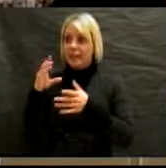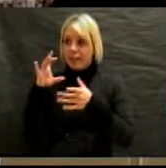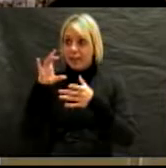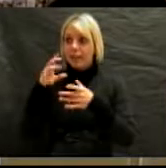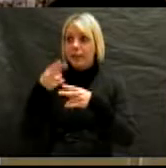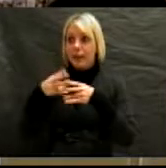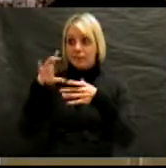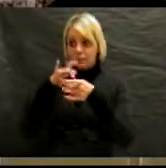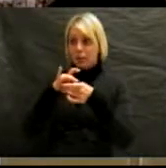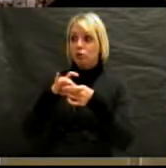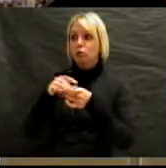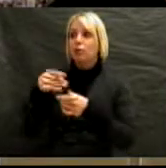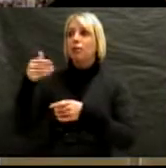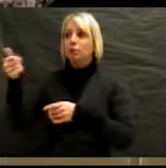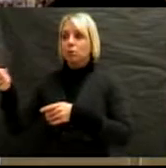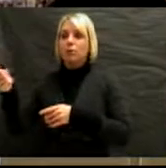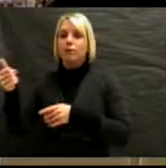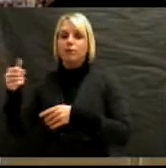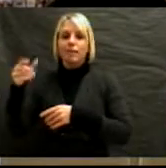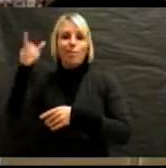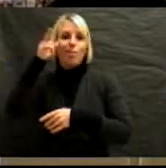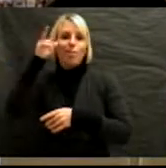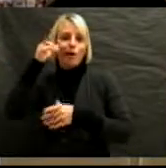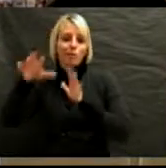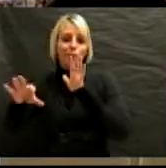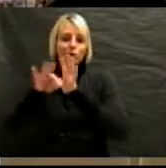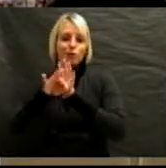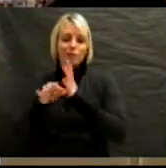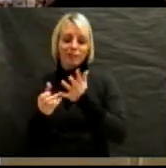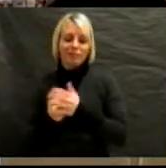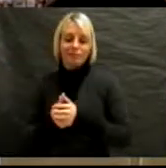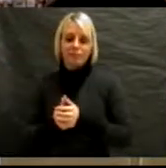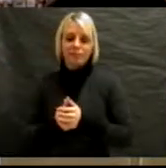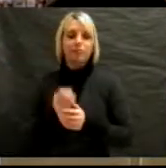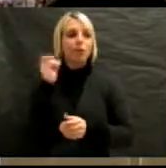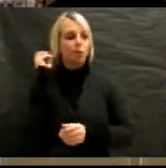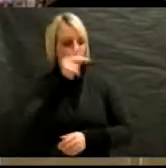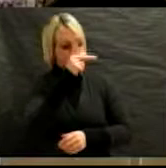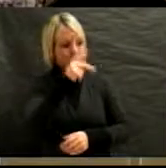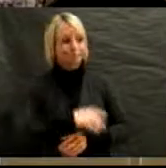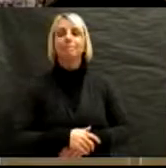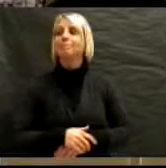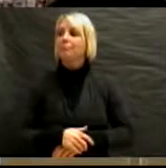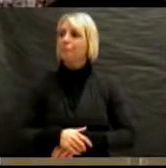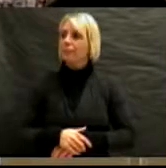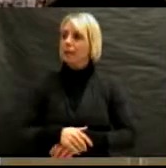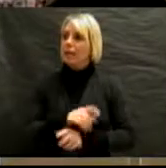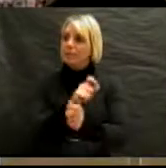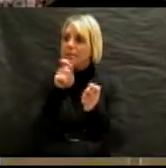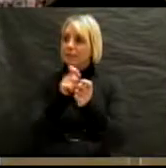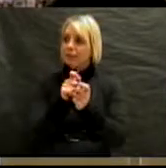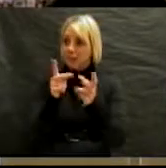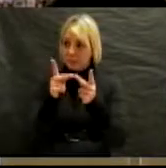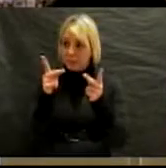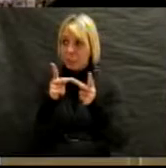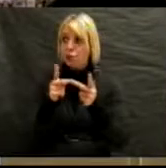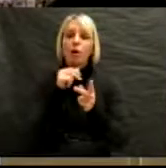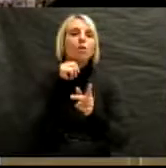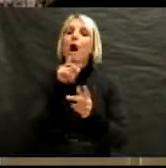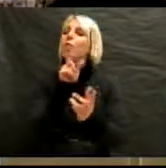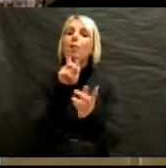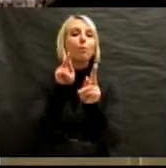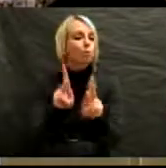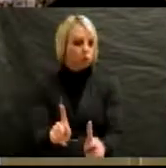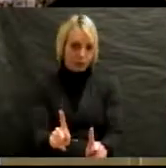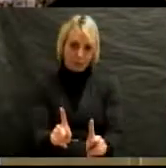All right. It specifies the position, not the person in this case. Yeah, and I would go ahead and even specify the person because of some of